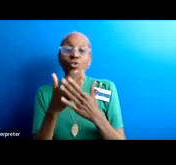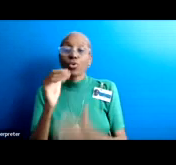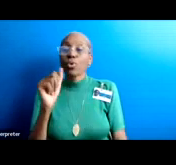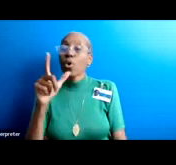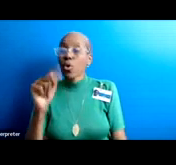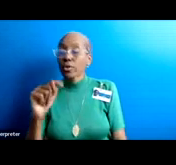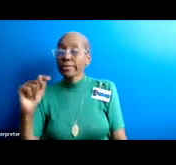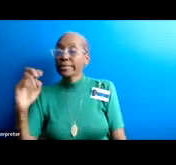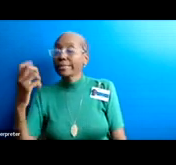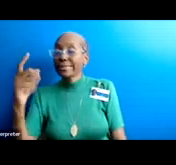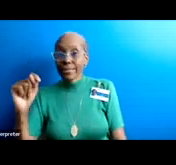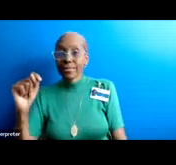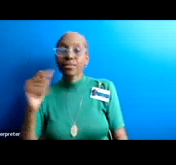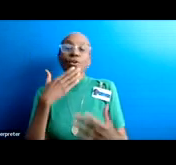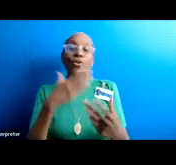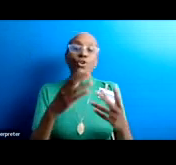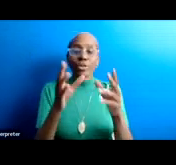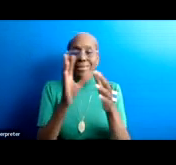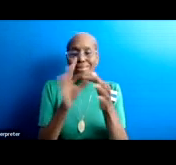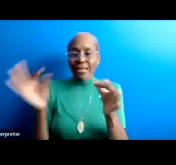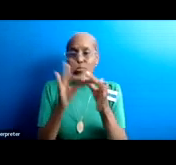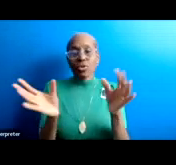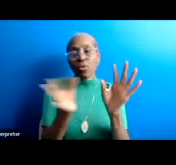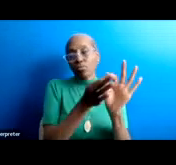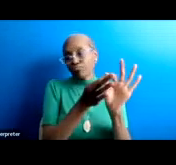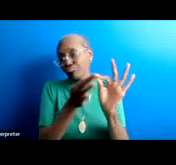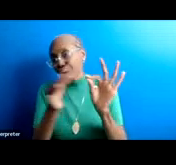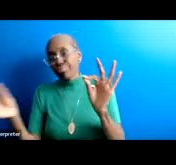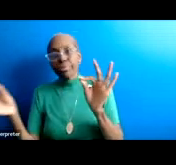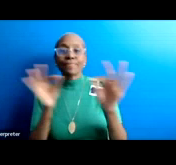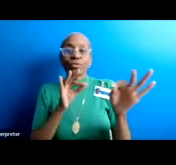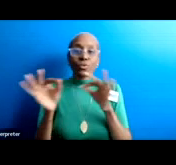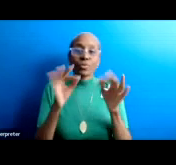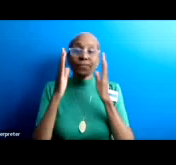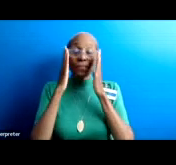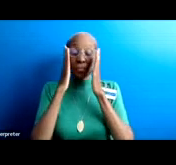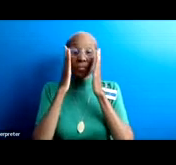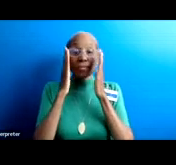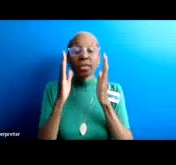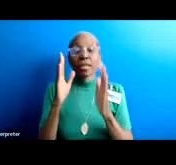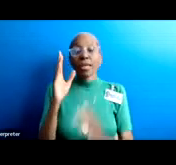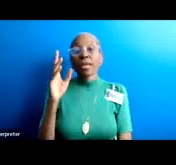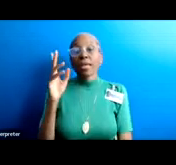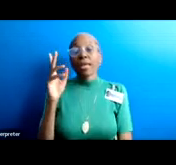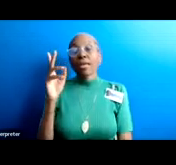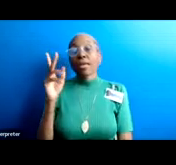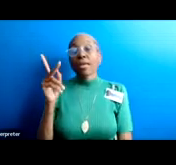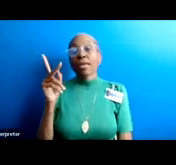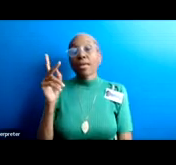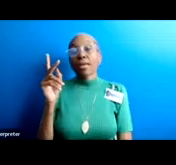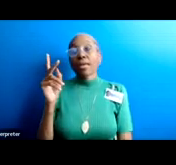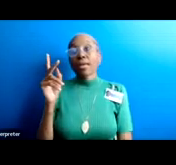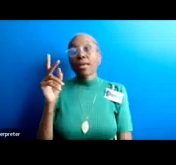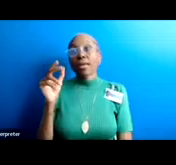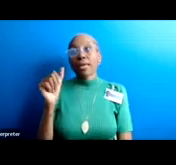alternative text or they have a good caption or long description. So Canva has accessibility features